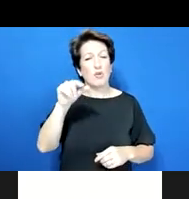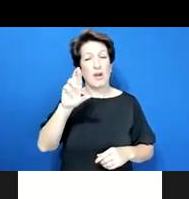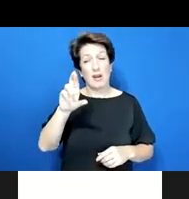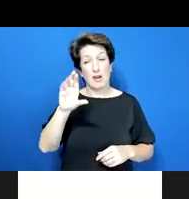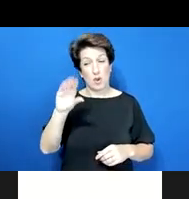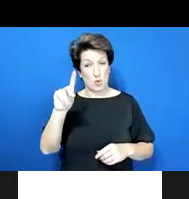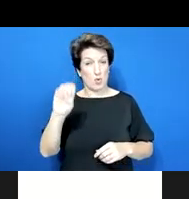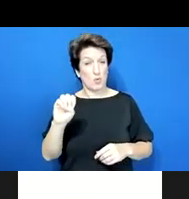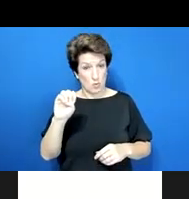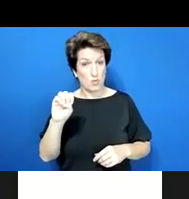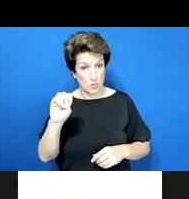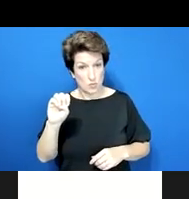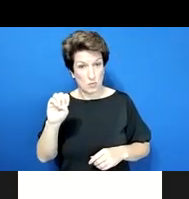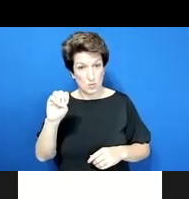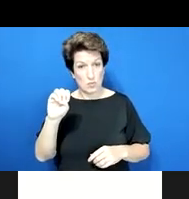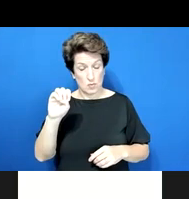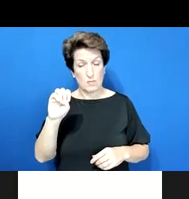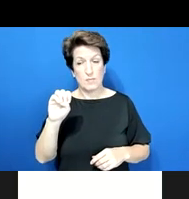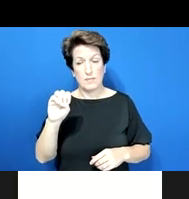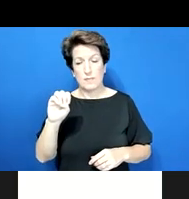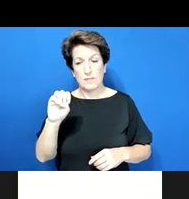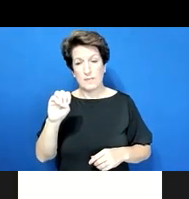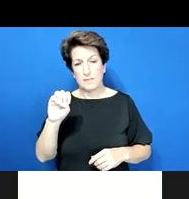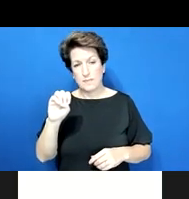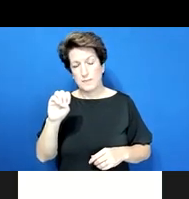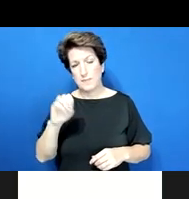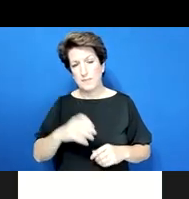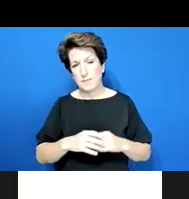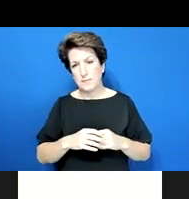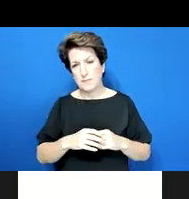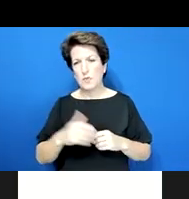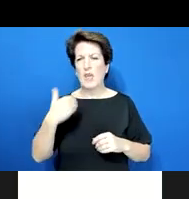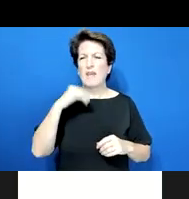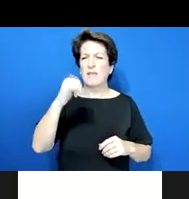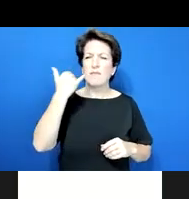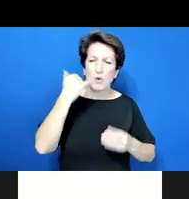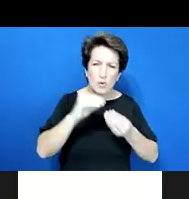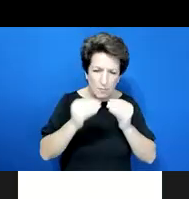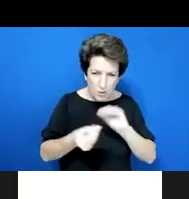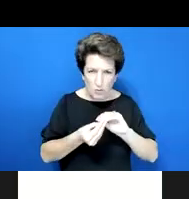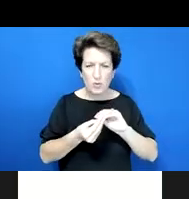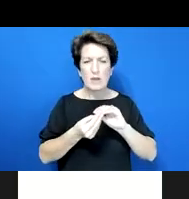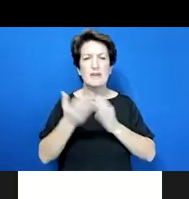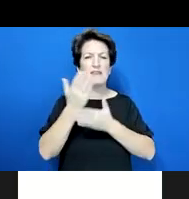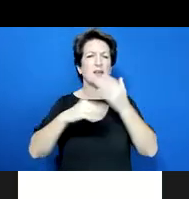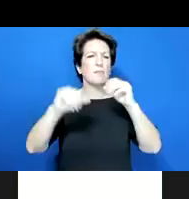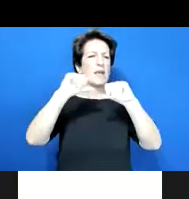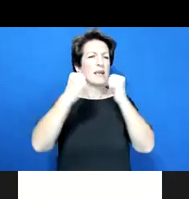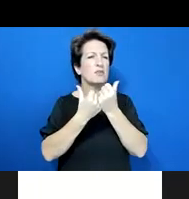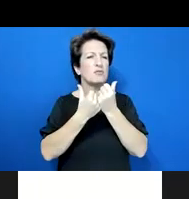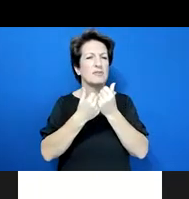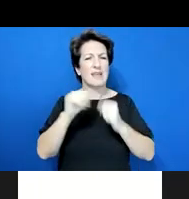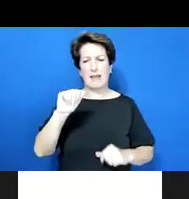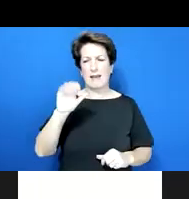It seems that there is the hotline, and then I know that some agencies like Access